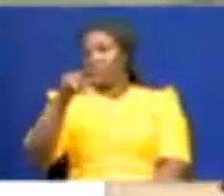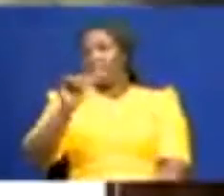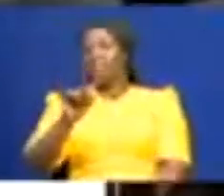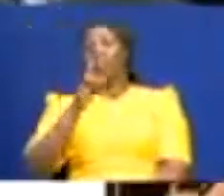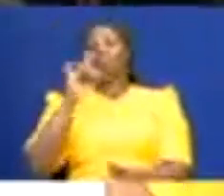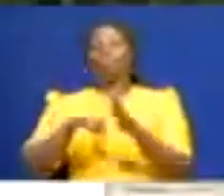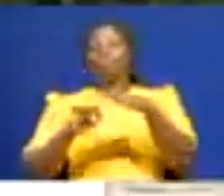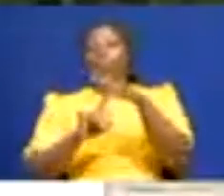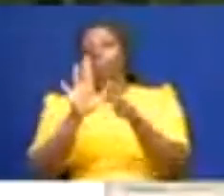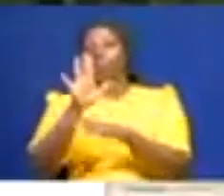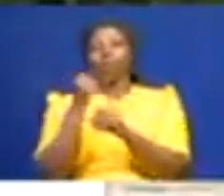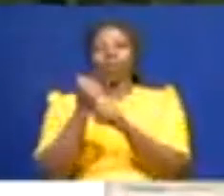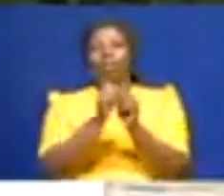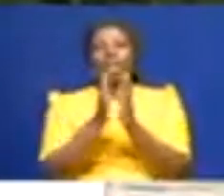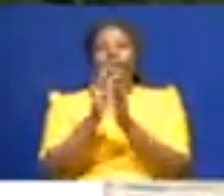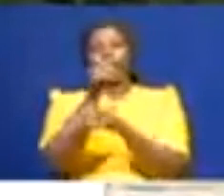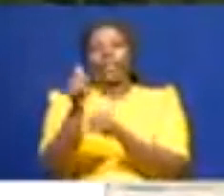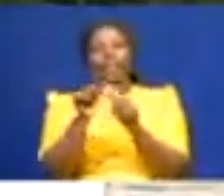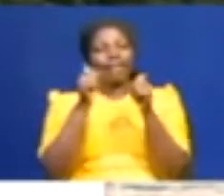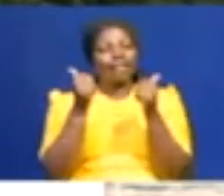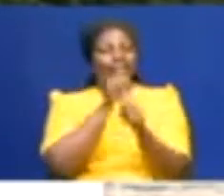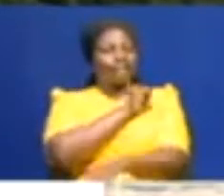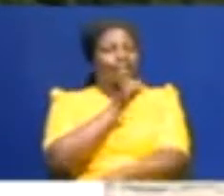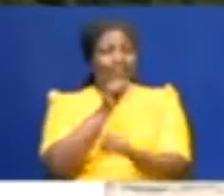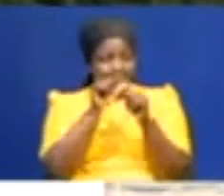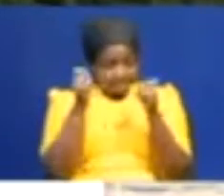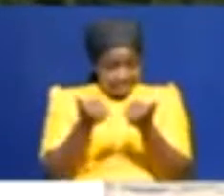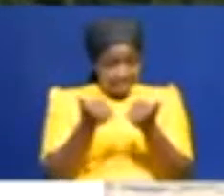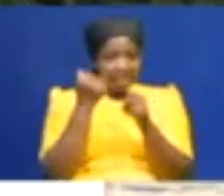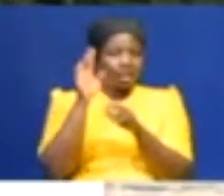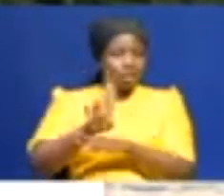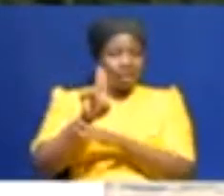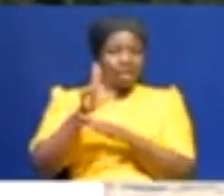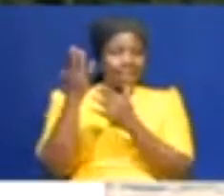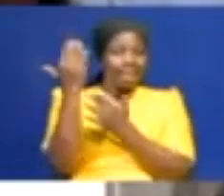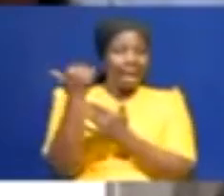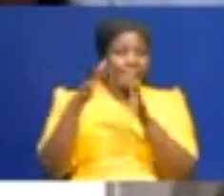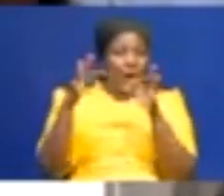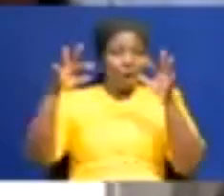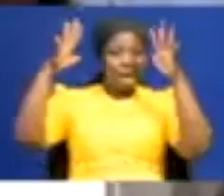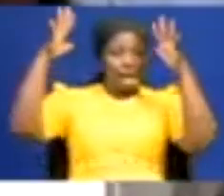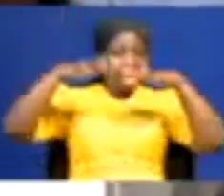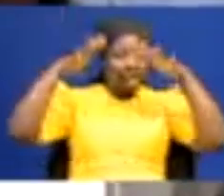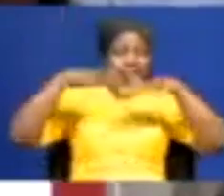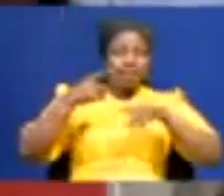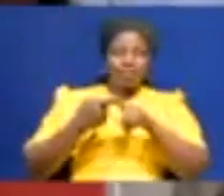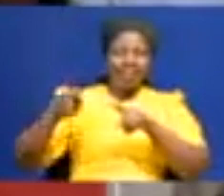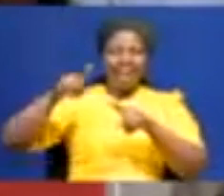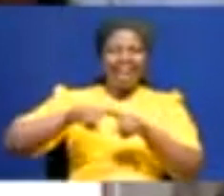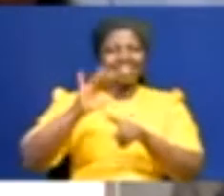with relevant agencies, is keen on capitalizing on the coming long rains to increase the country's tree cover. By now, we should have